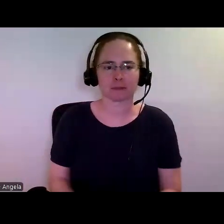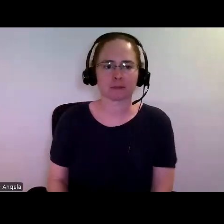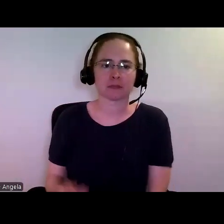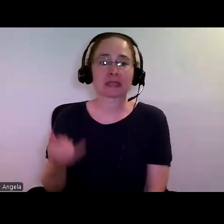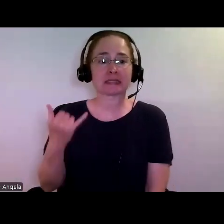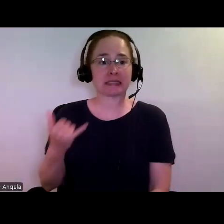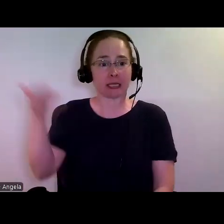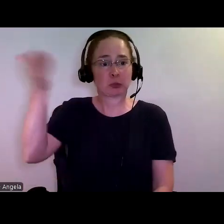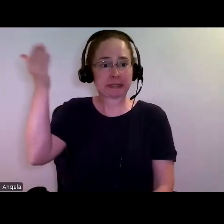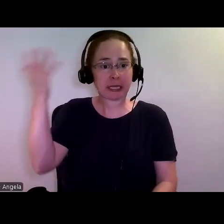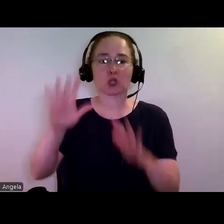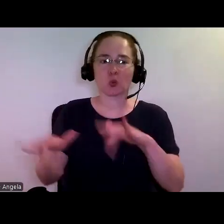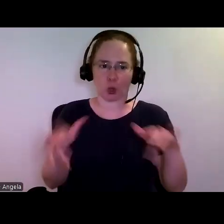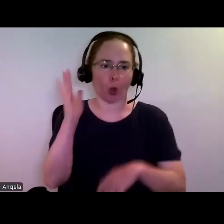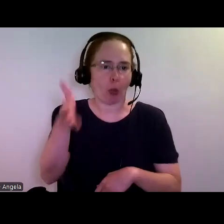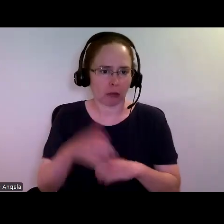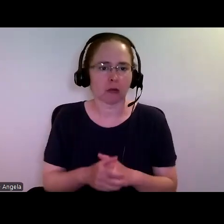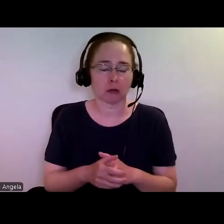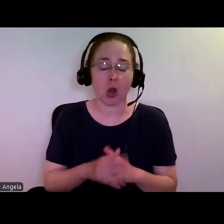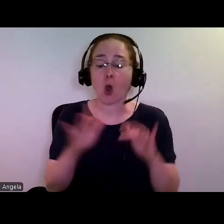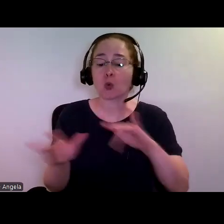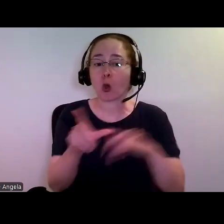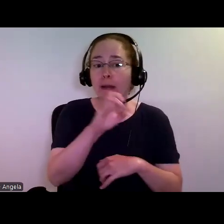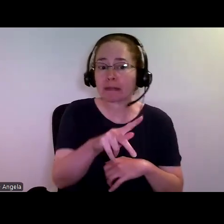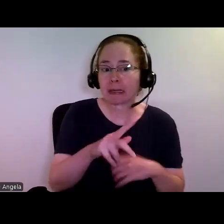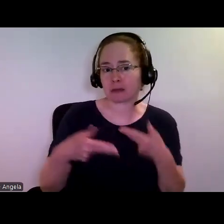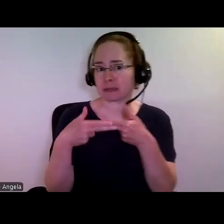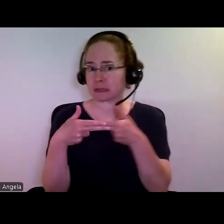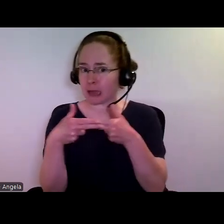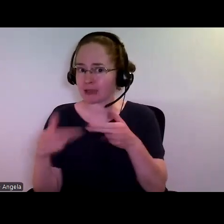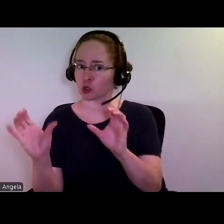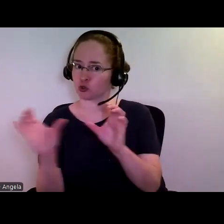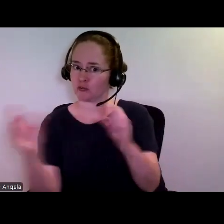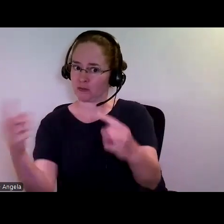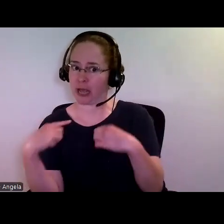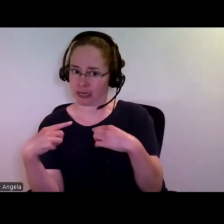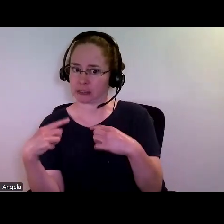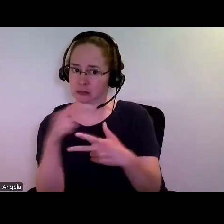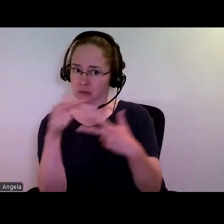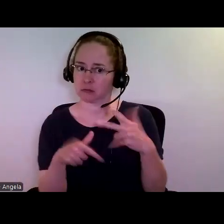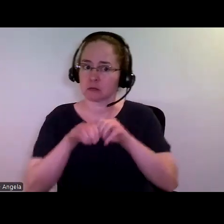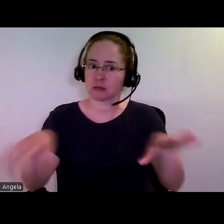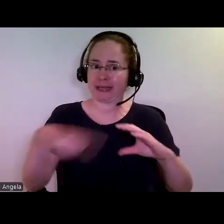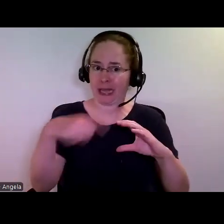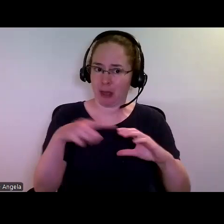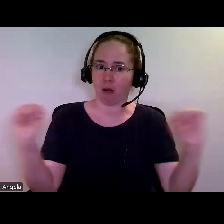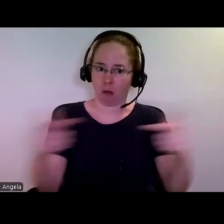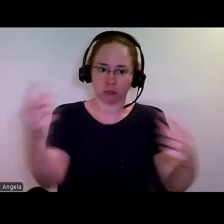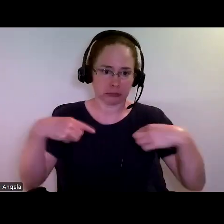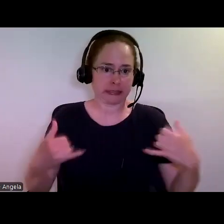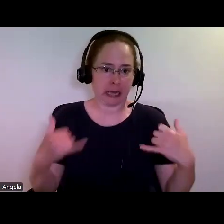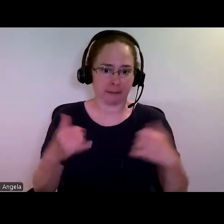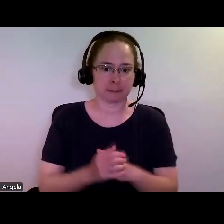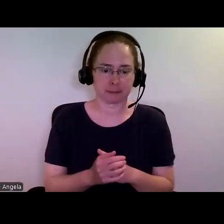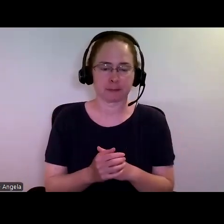Today's presentation will be recorded, and the recording link, slides, and a certificate of attendance will be sent via email to everyone who attended